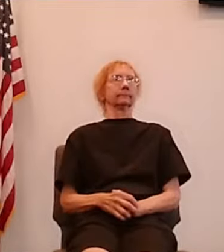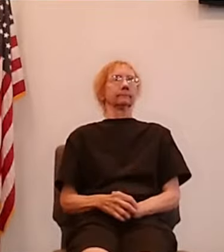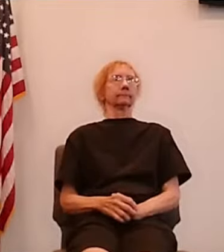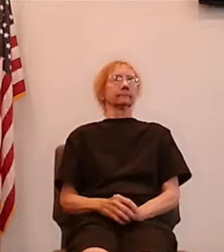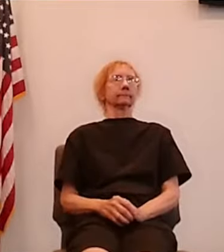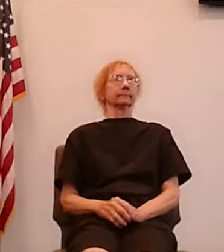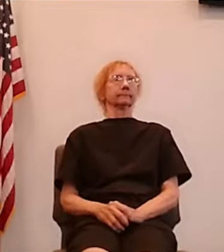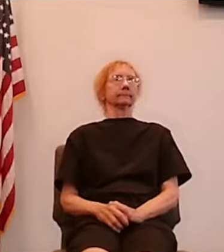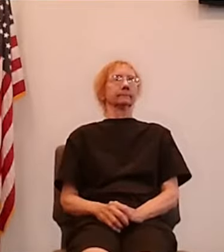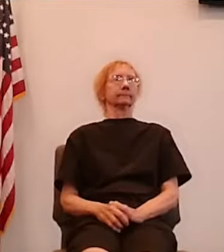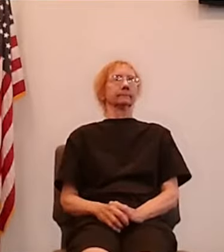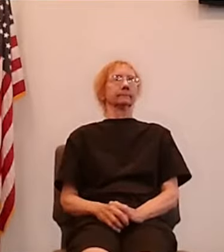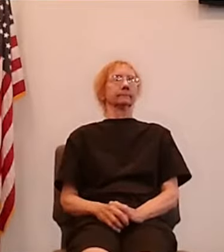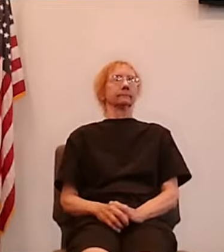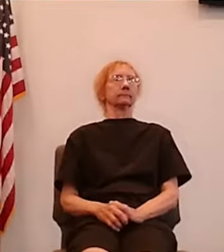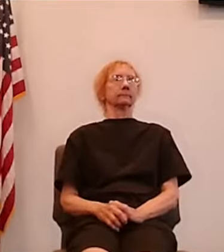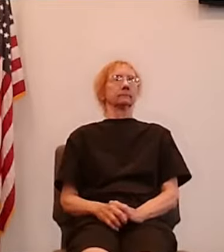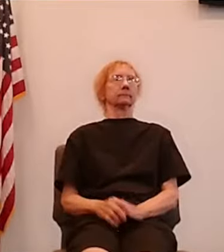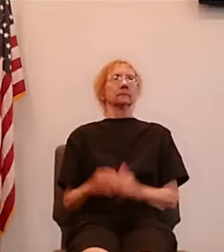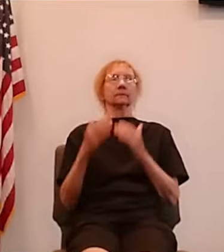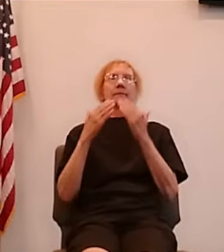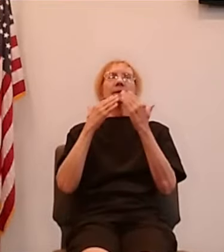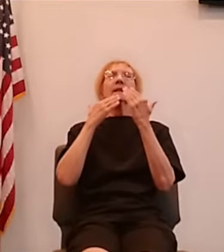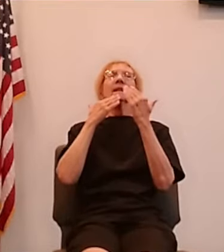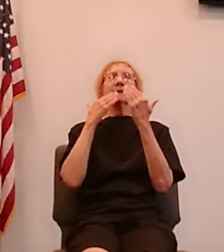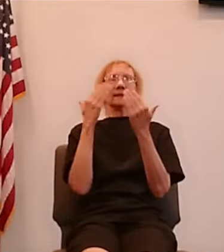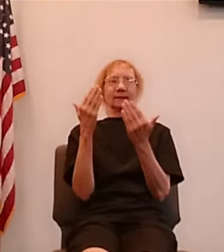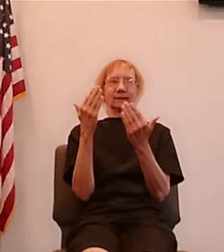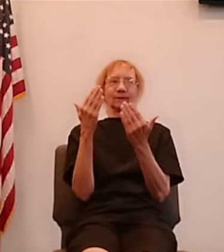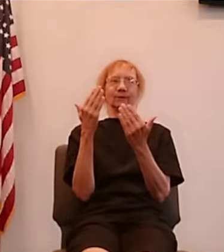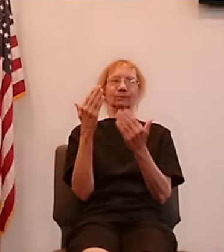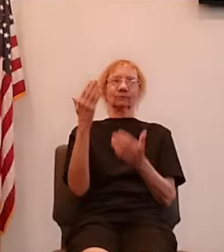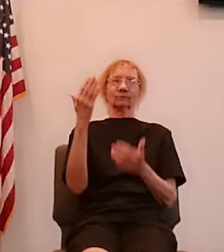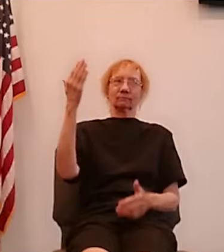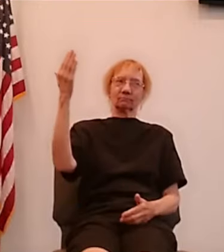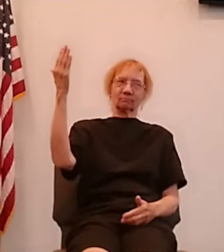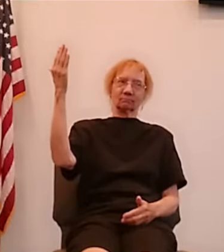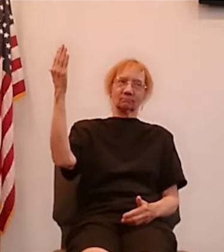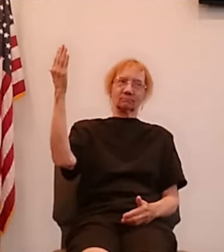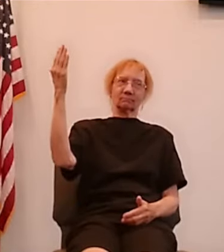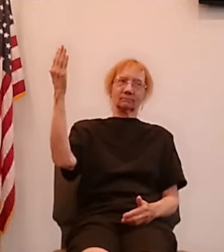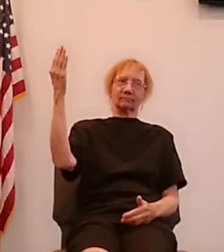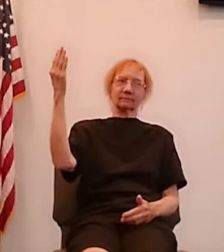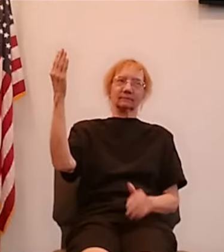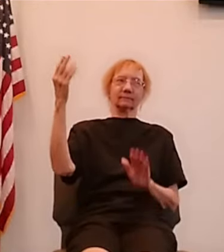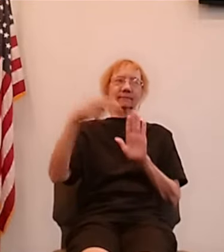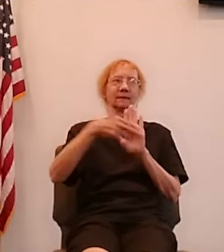Thank you for being Emmanuel, the God who dwells with us.